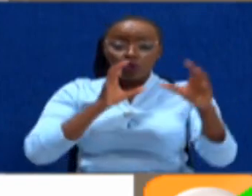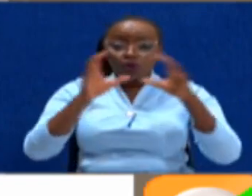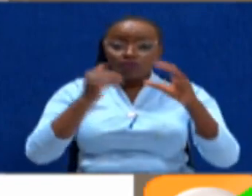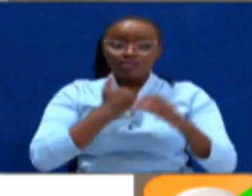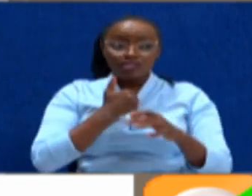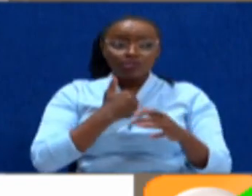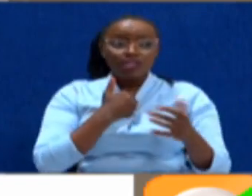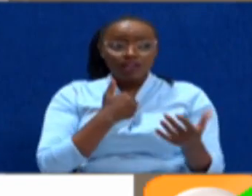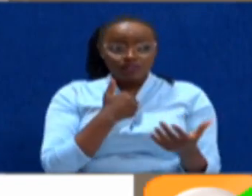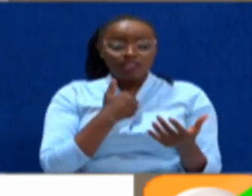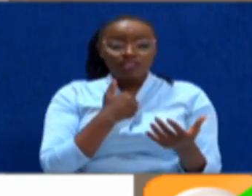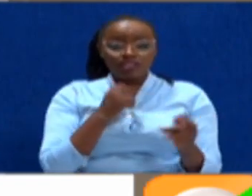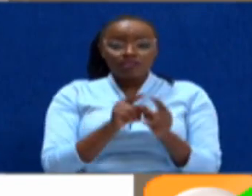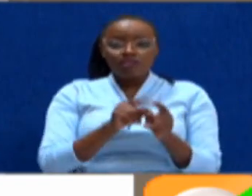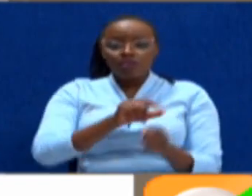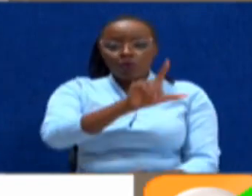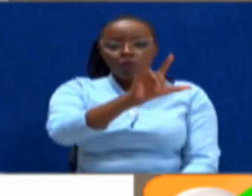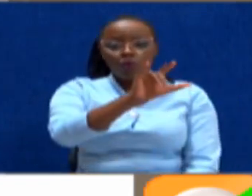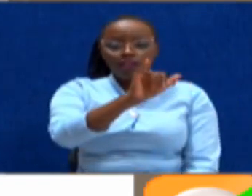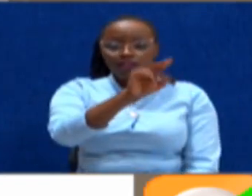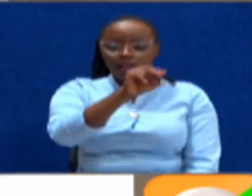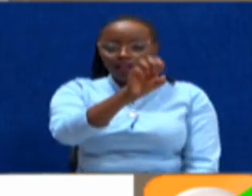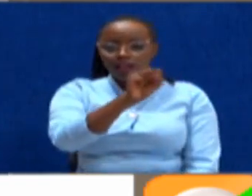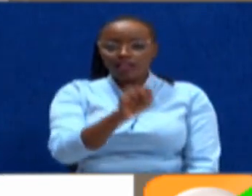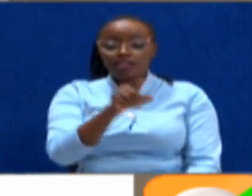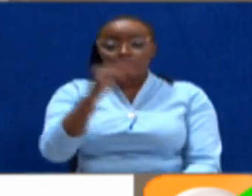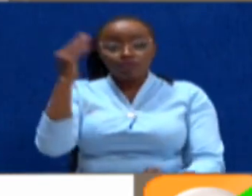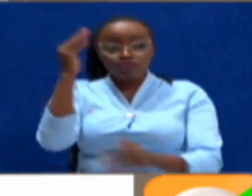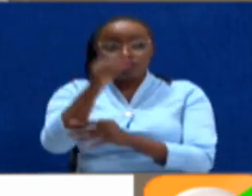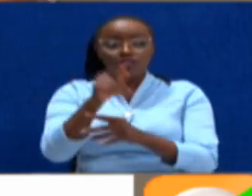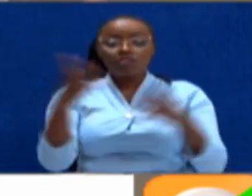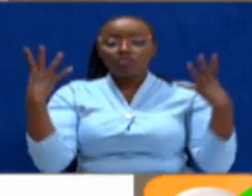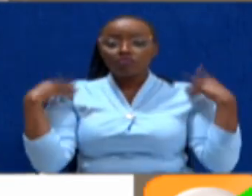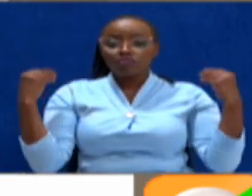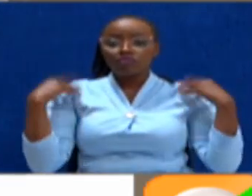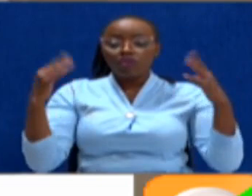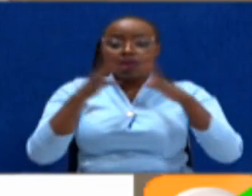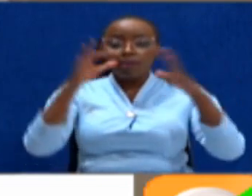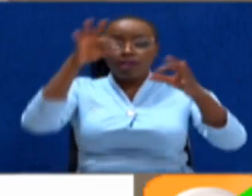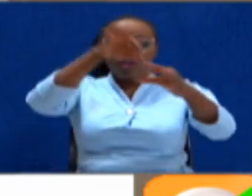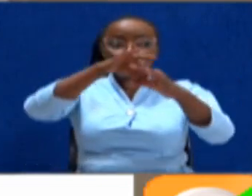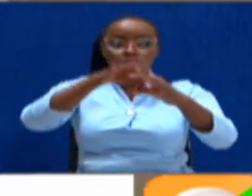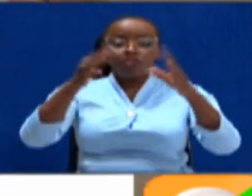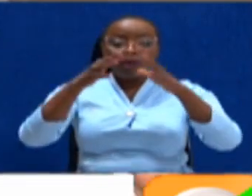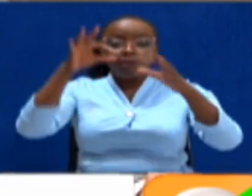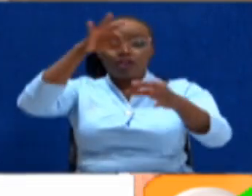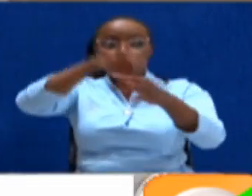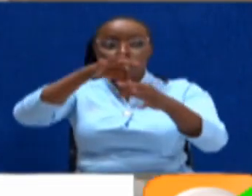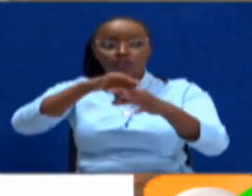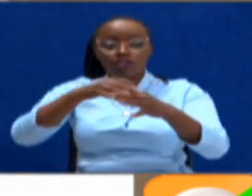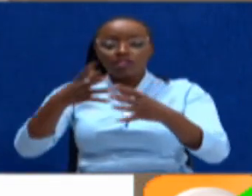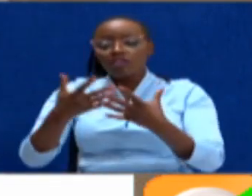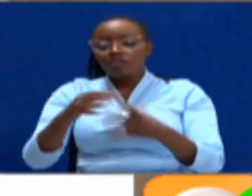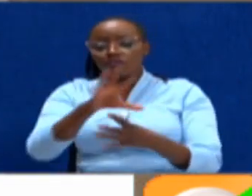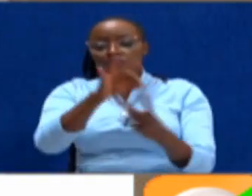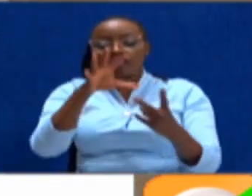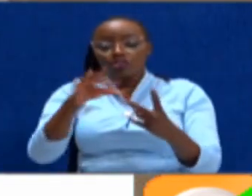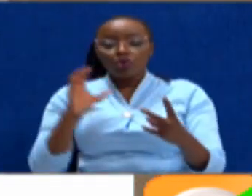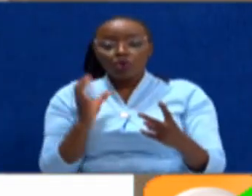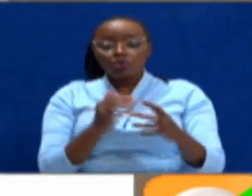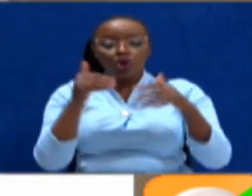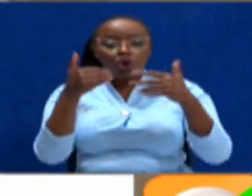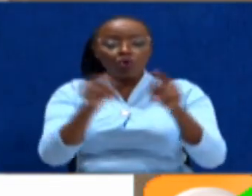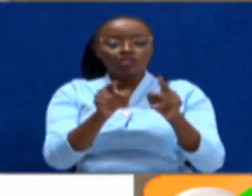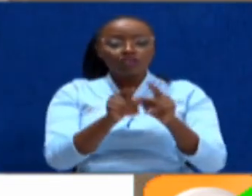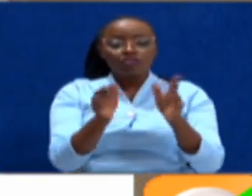with, with Linus at that point. It was a dress rehearsal for the big vote. The big vote on whether to go select committee or to go